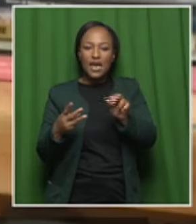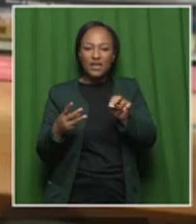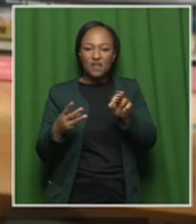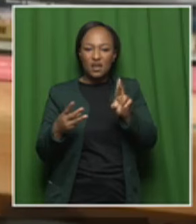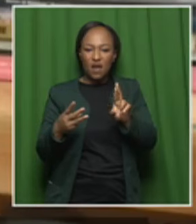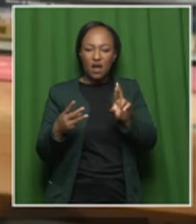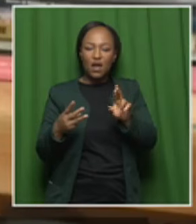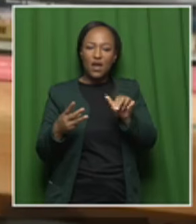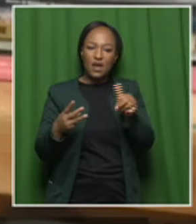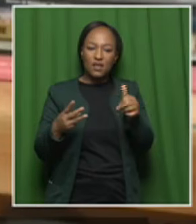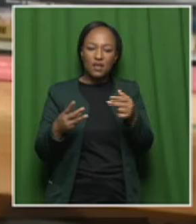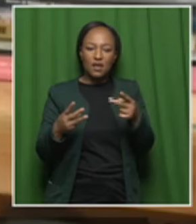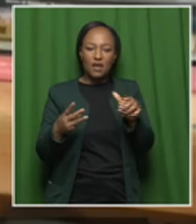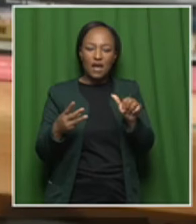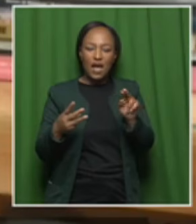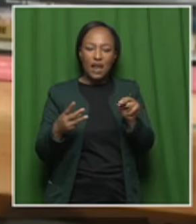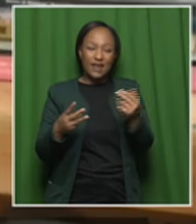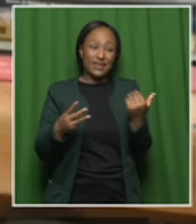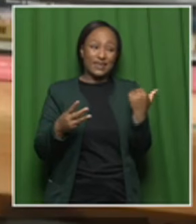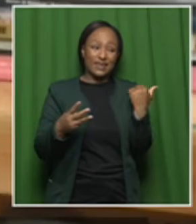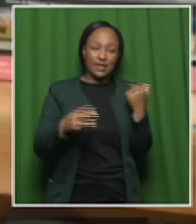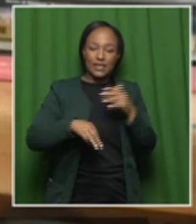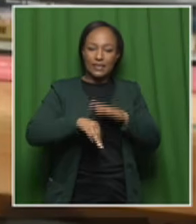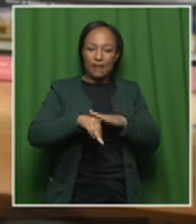were doing in the time.